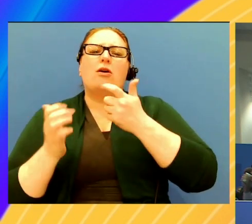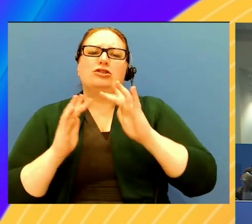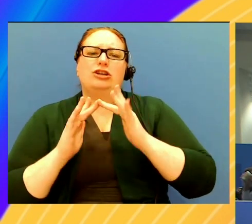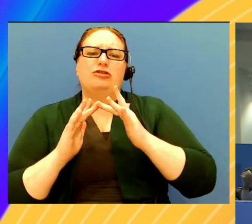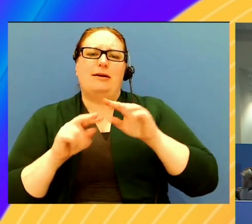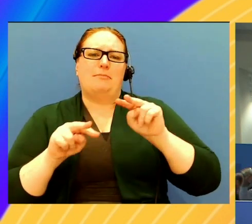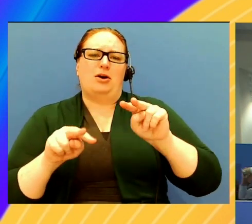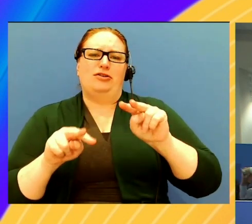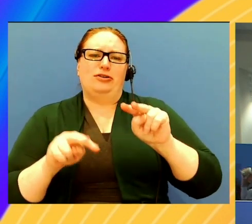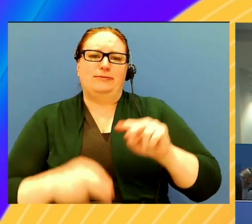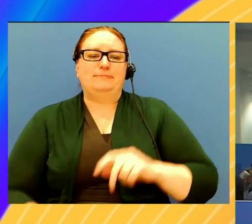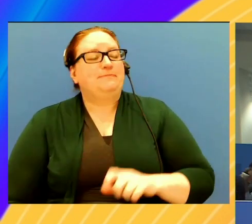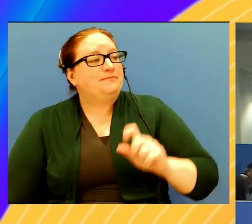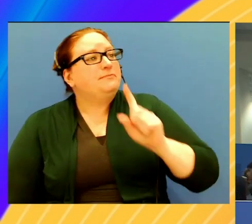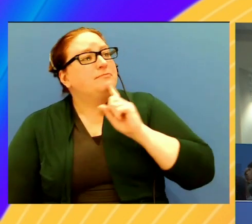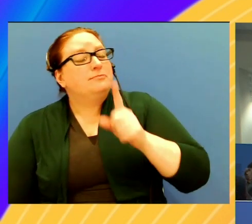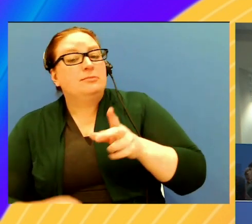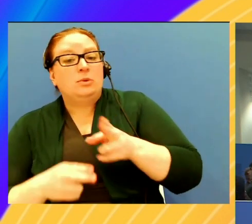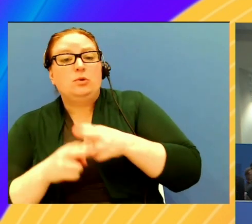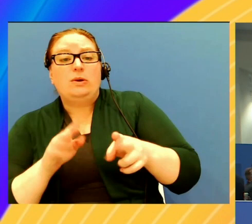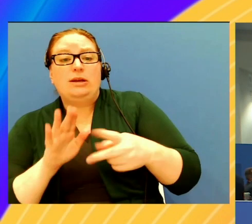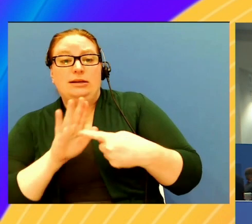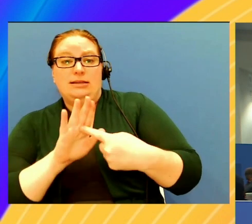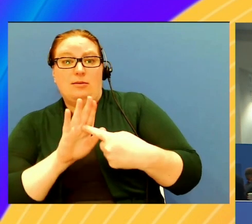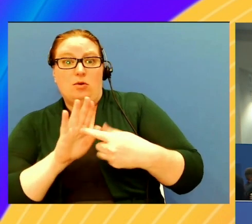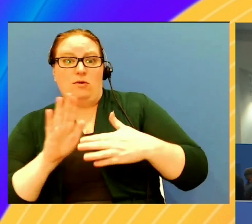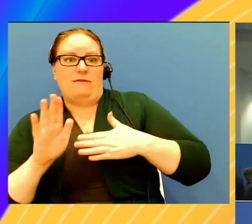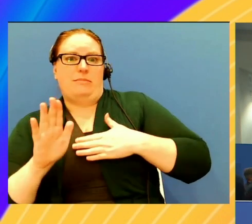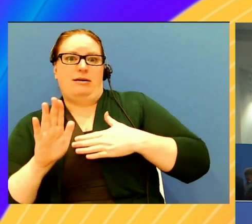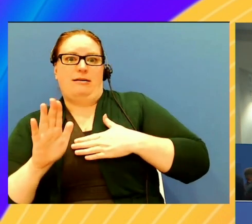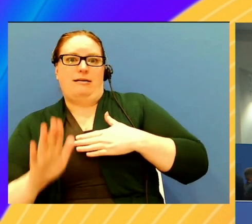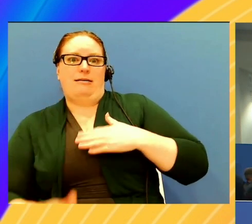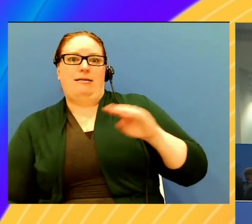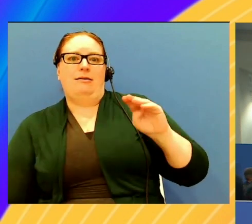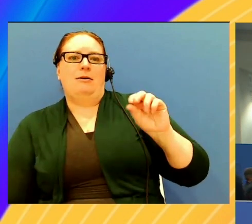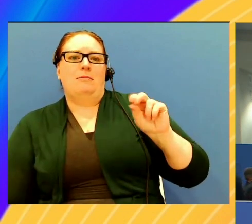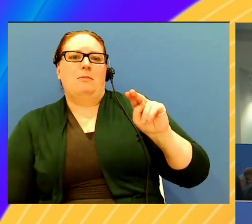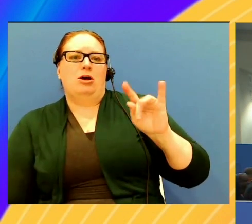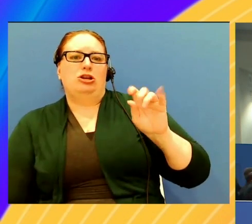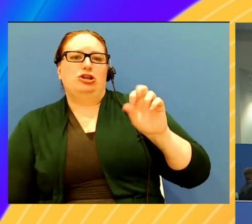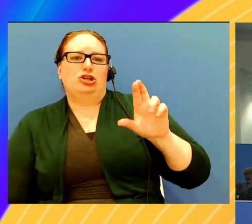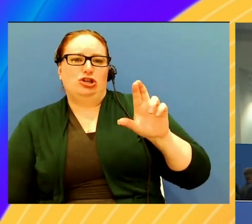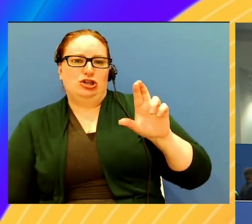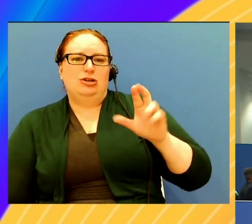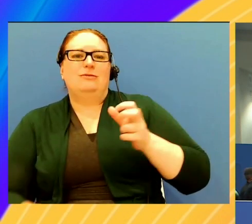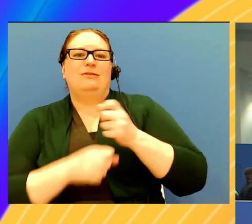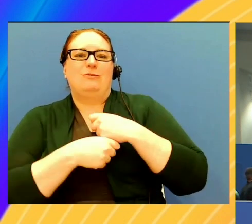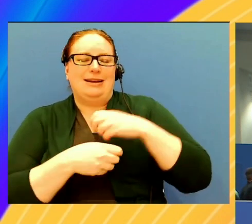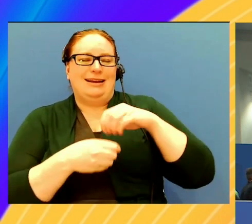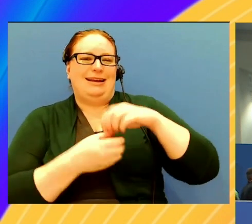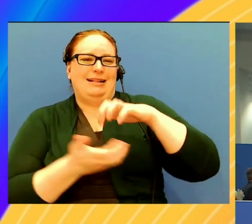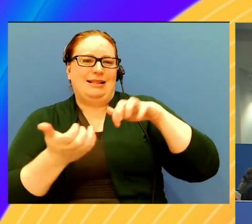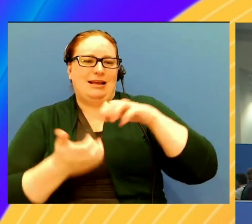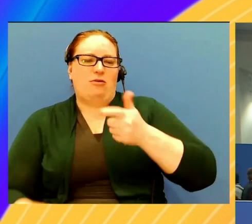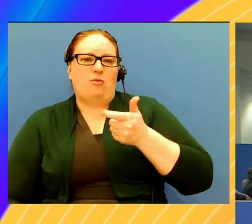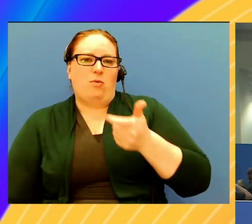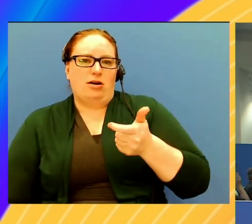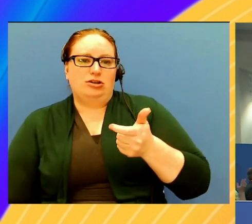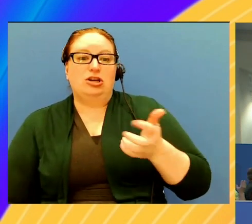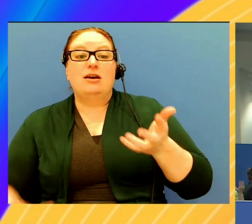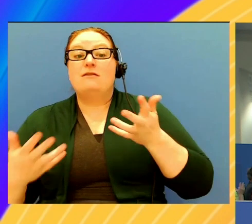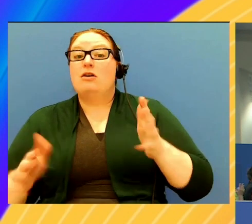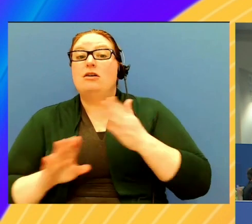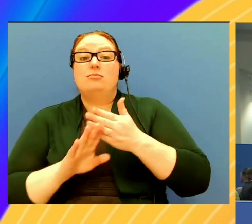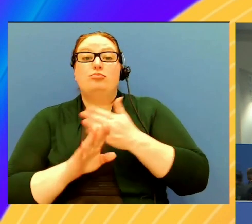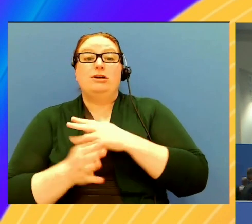Let me show you a quick demo of my monitor that I have created in CloudWatch Internet Monitor. I have already predefined